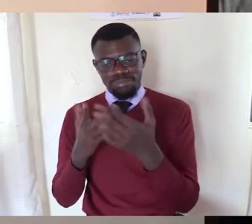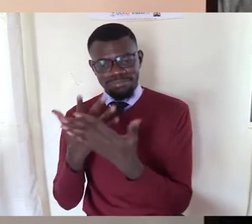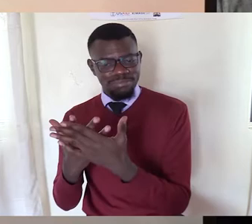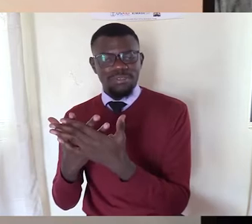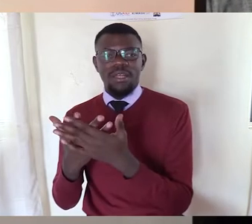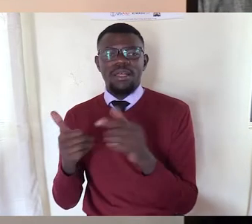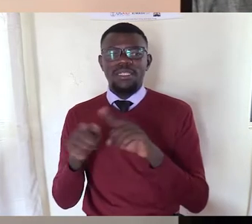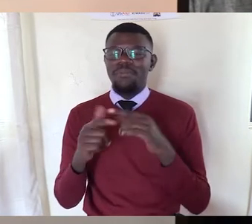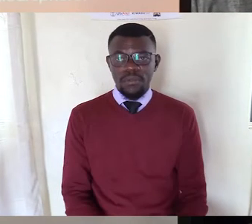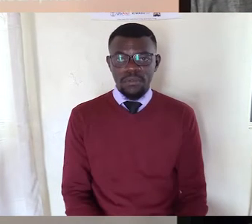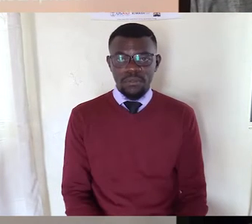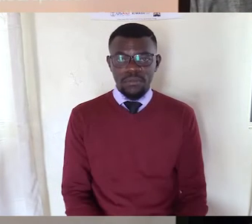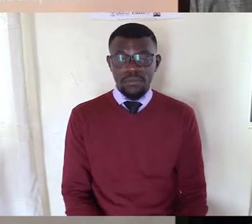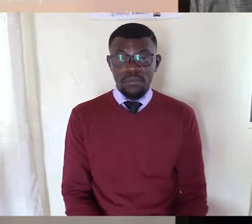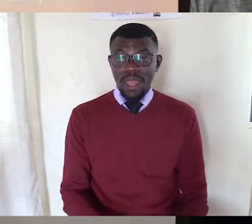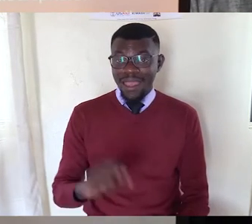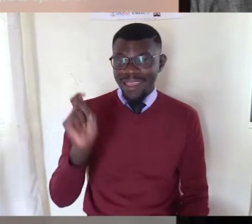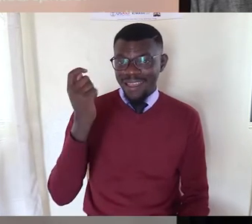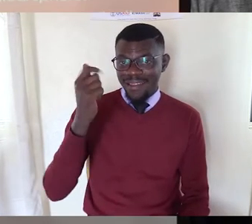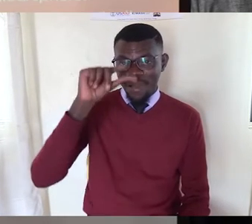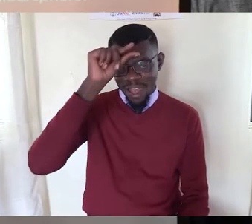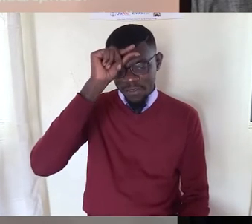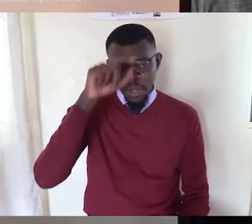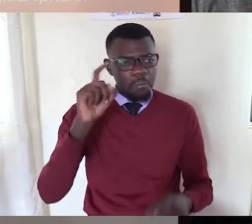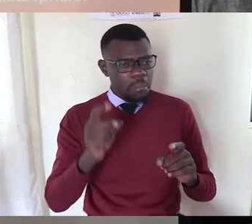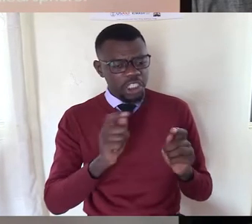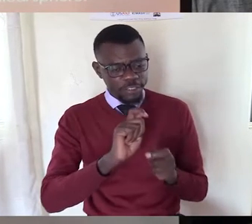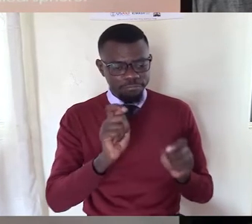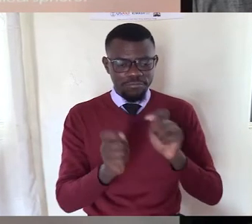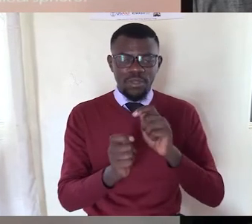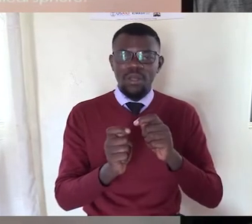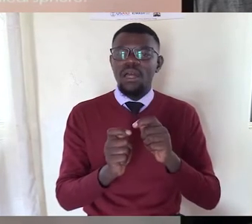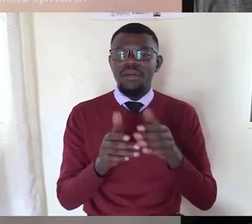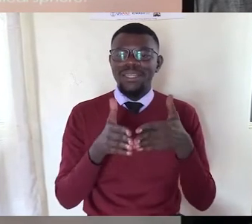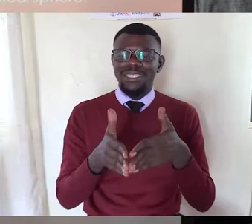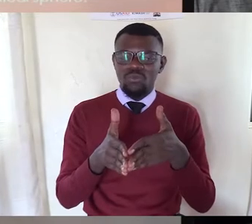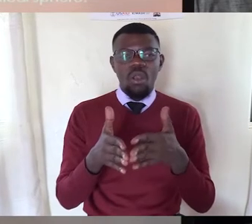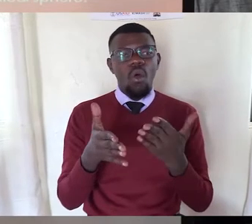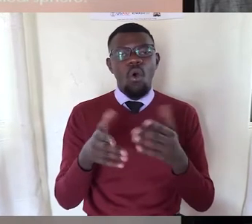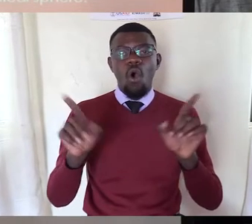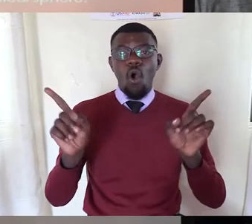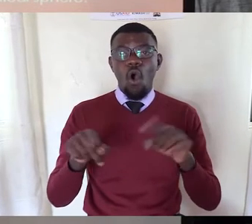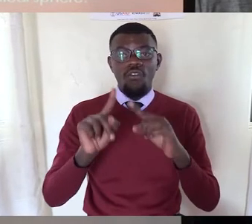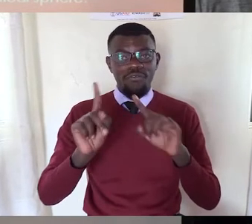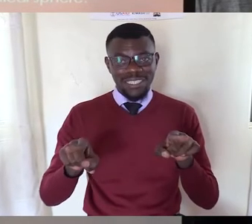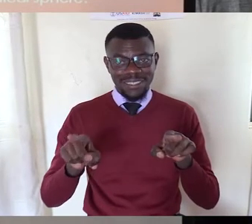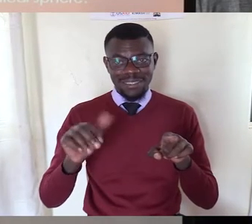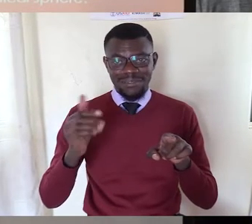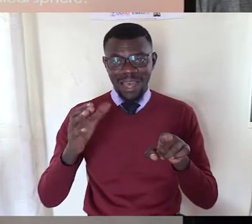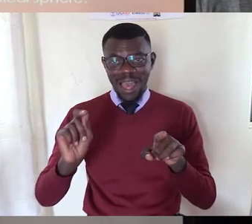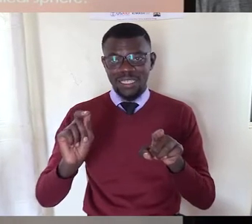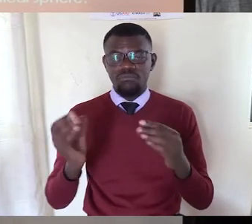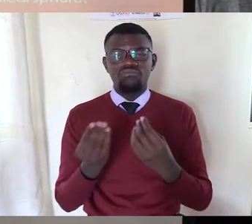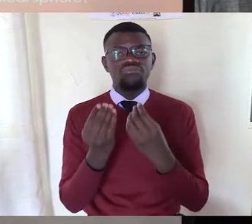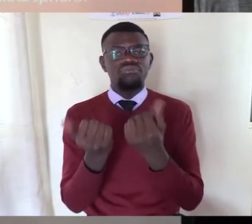and reparation. The Kenyan government should make amendments to the Sexual Offences Act to acknowledge and address the